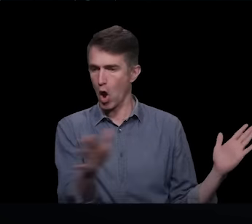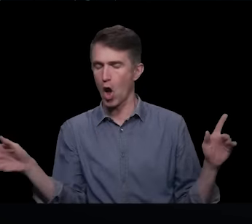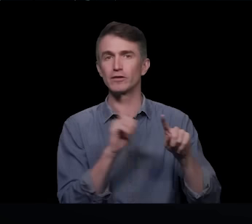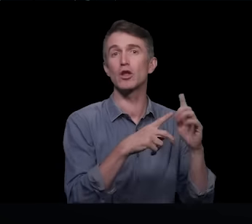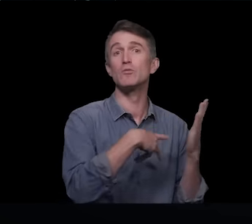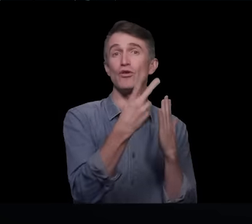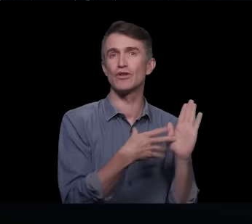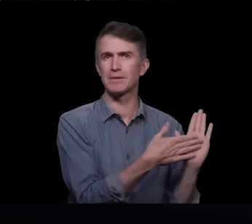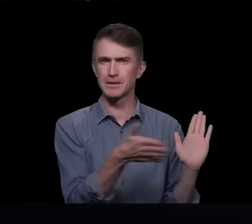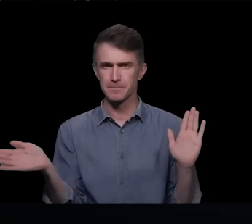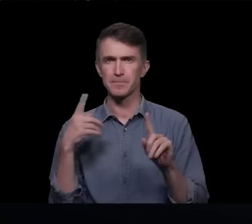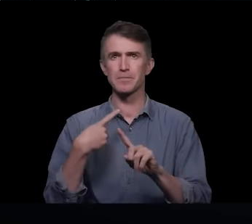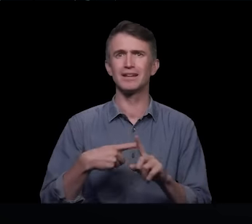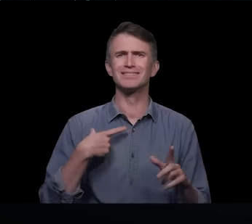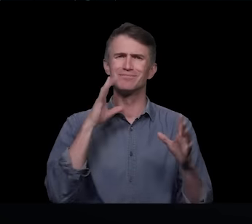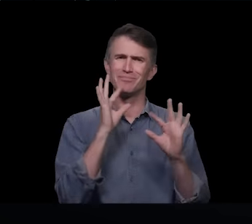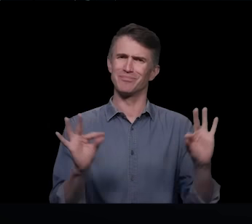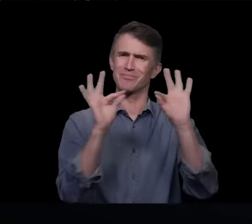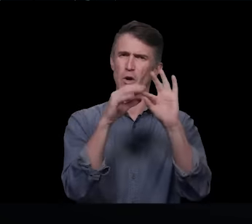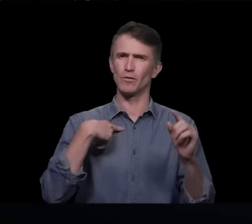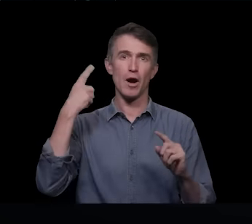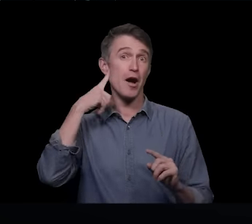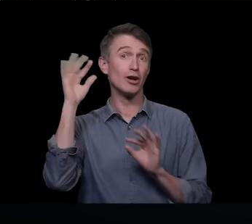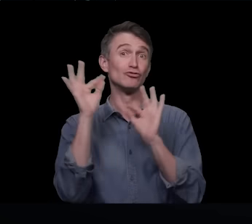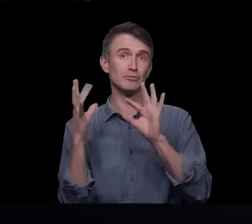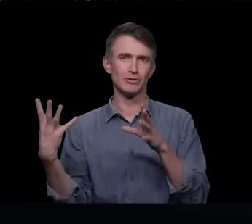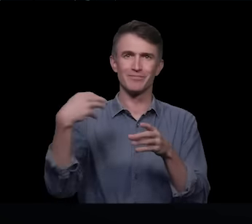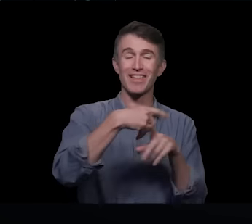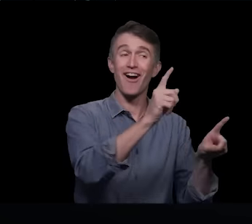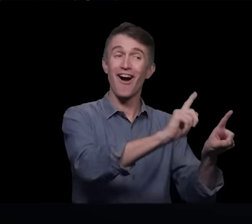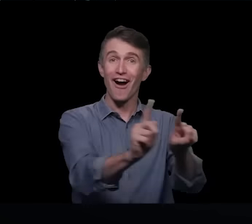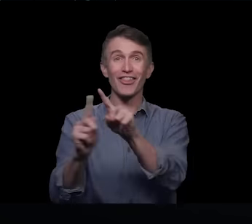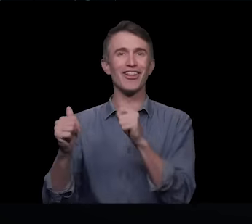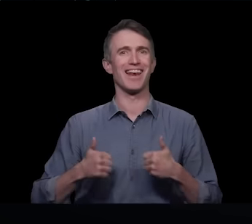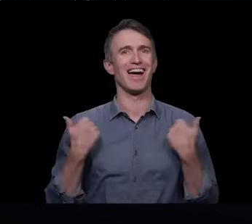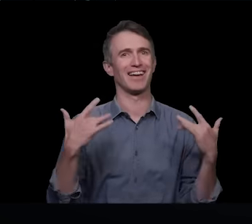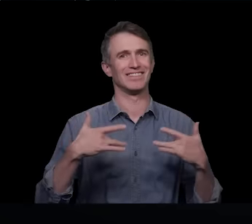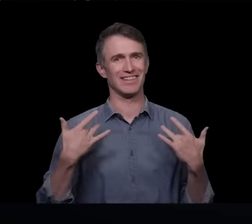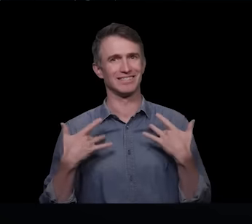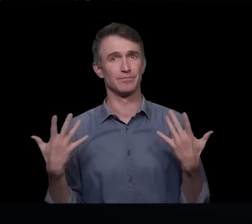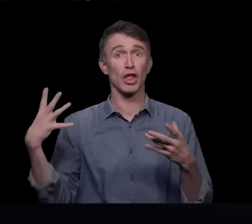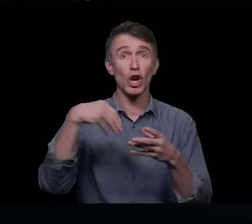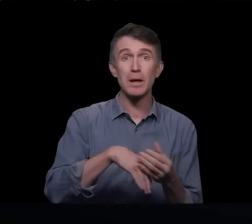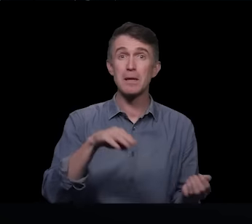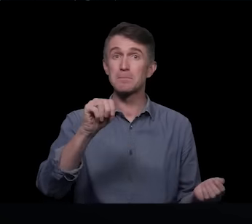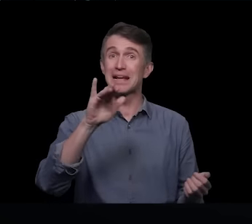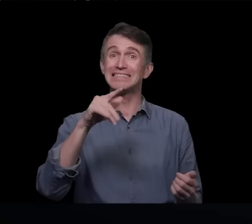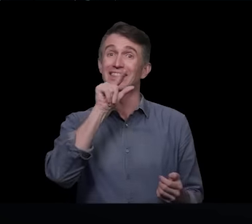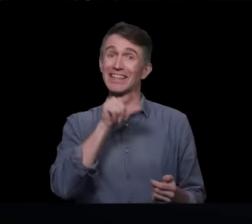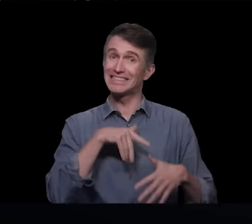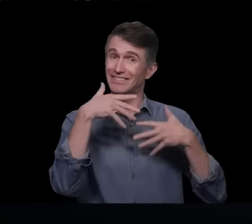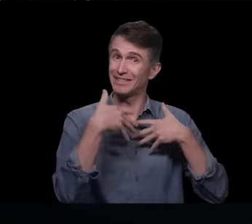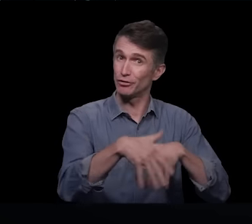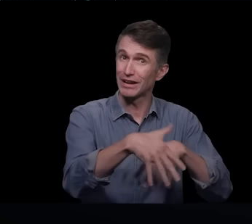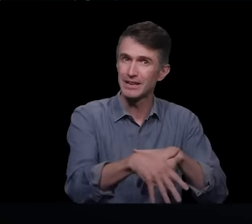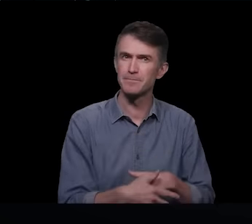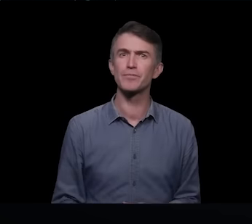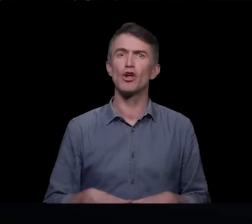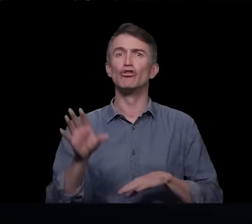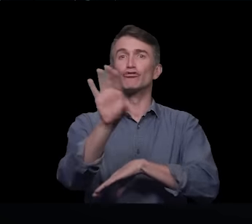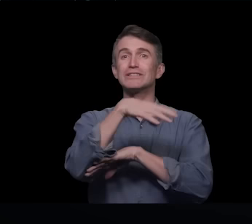programming, which is why we will continue to provide audio description at other live events, including the Macy's Thanksgiving Day